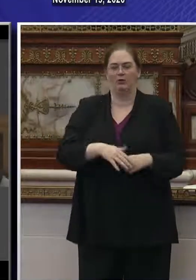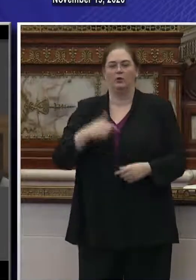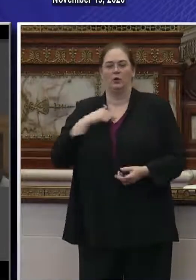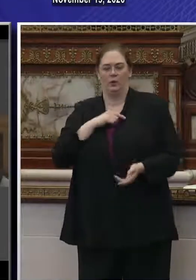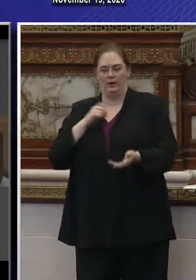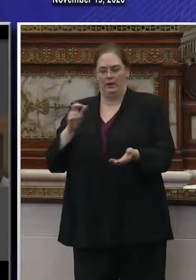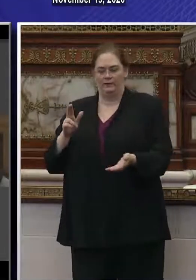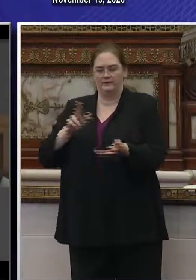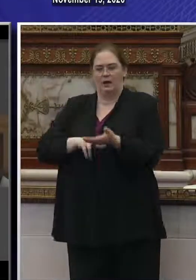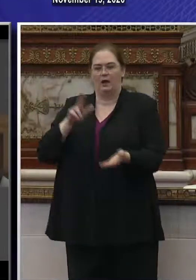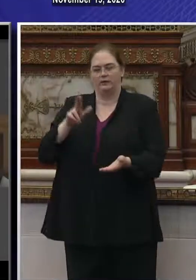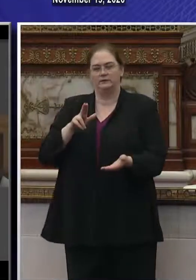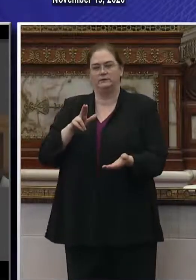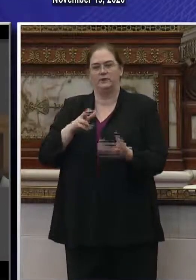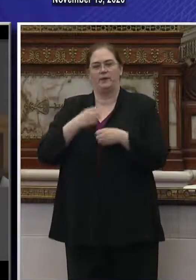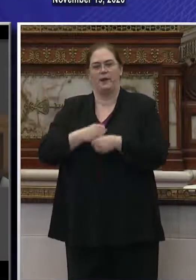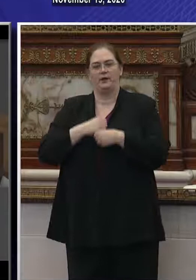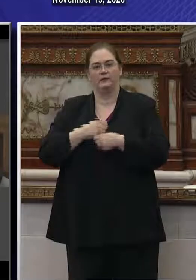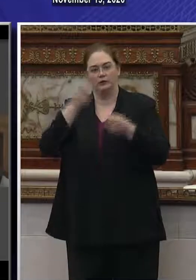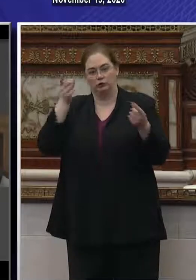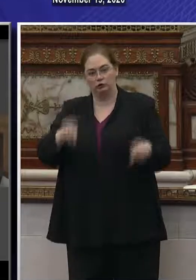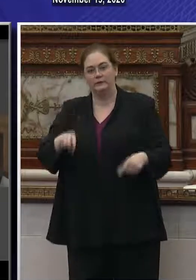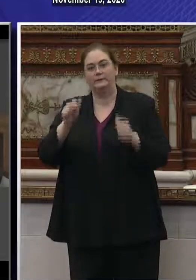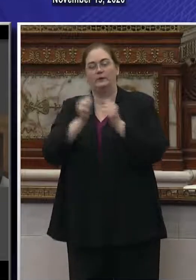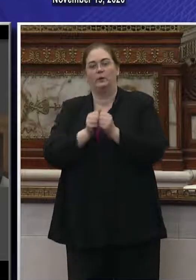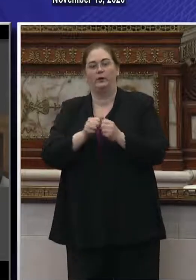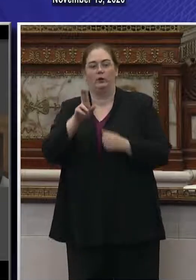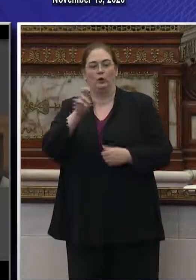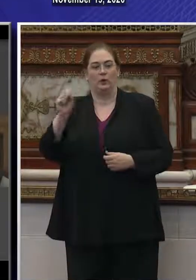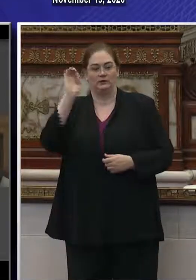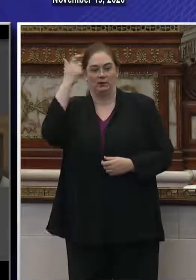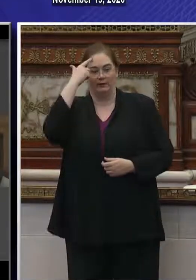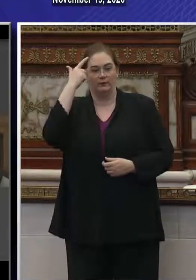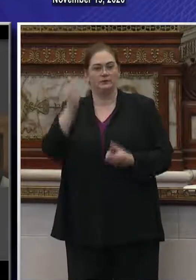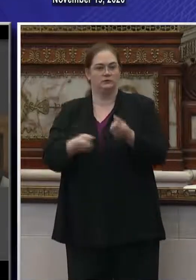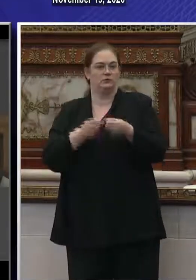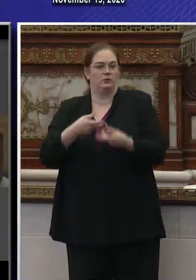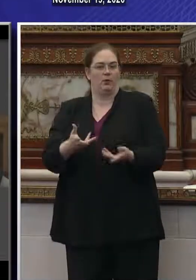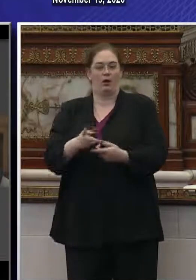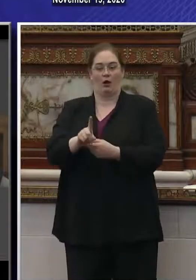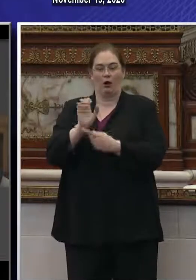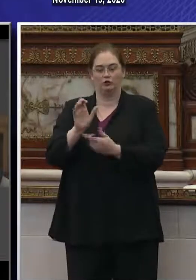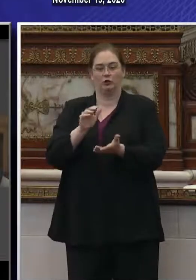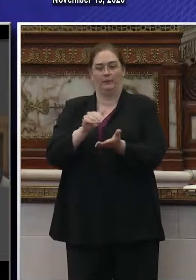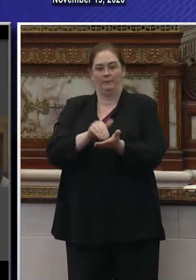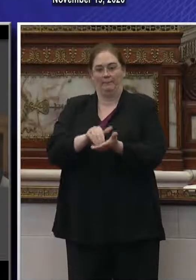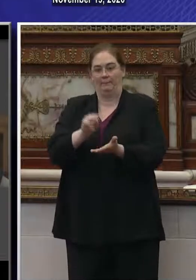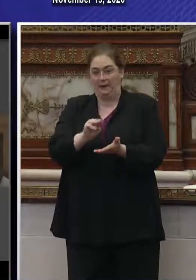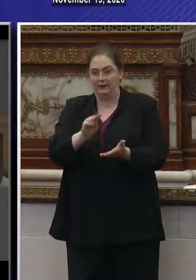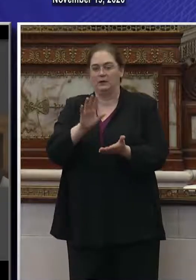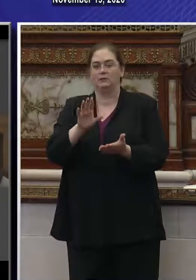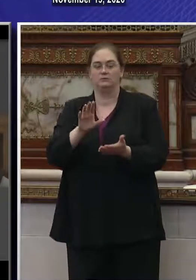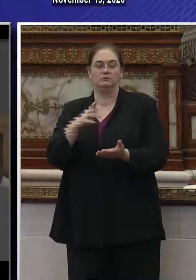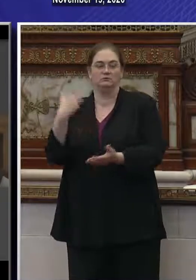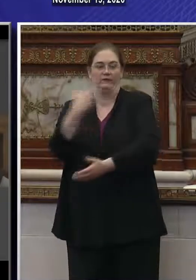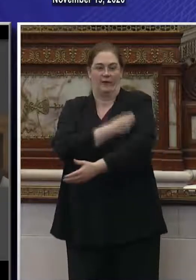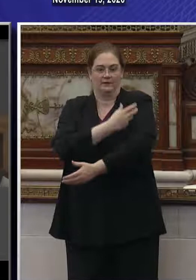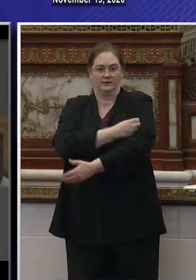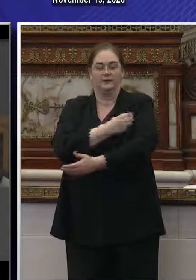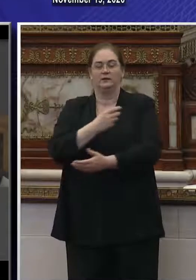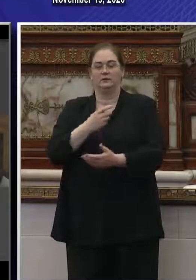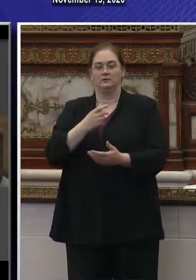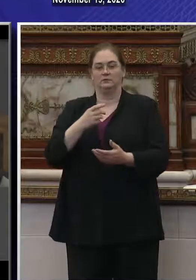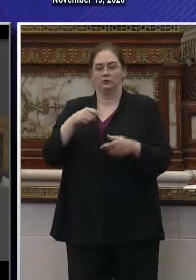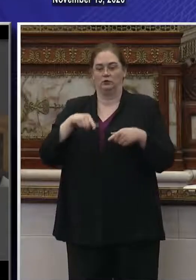signed a manufacturing agreement with the U.S. government to supply 100 million doses of the vaccine